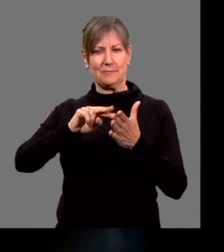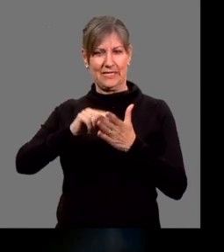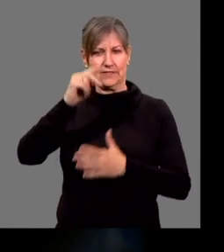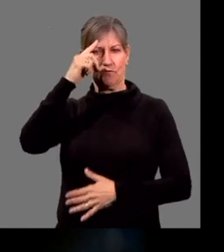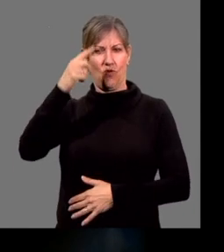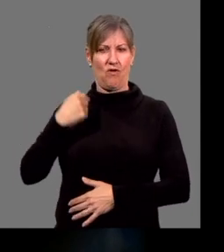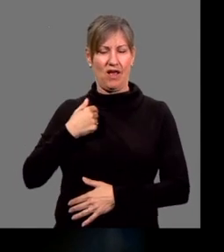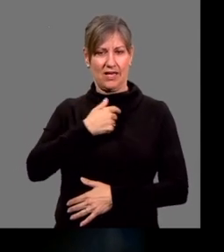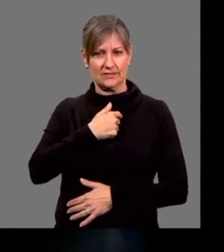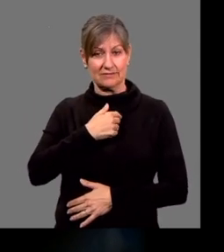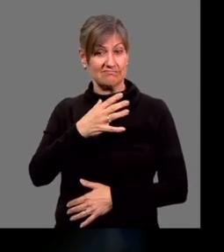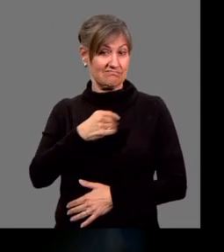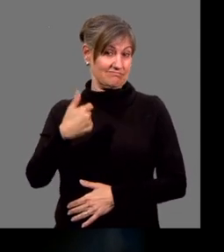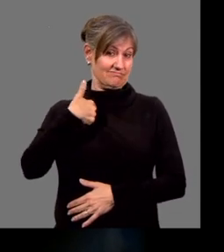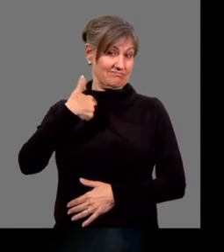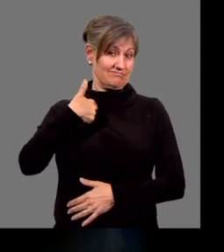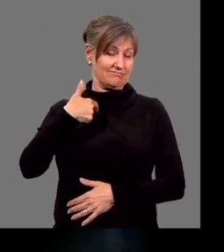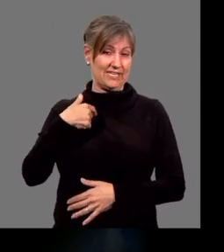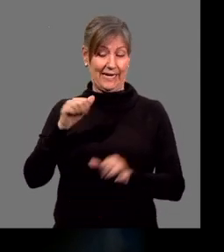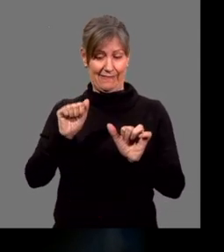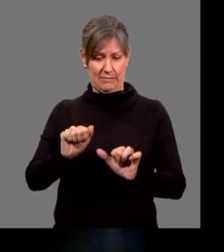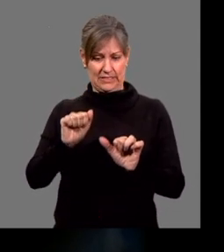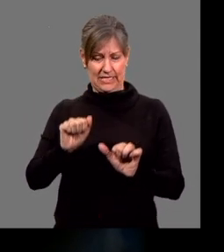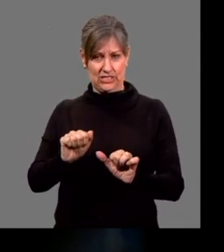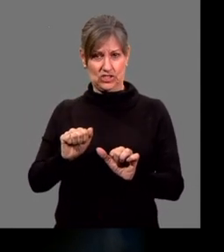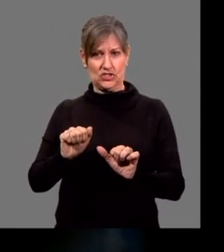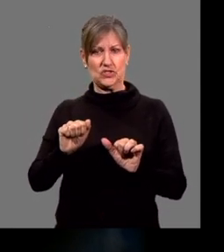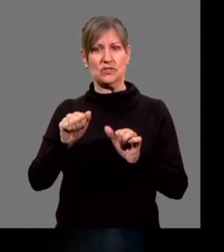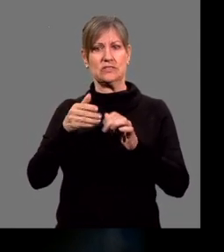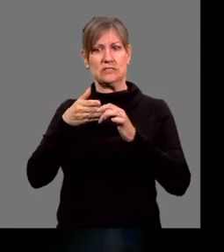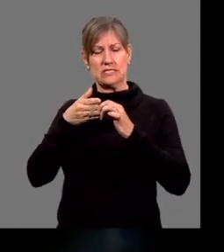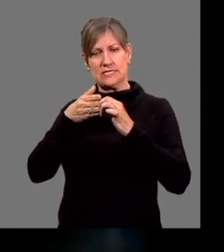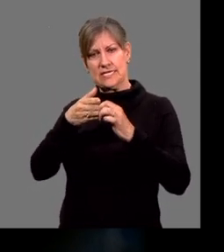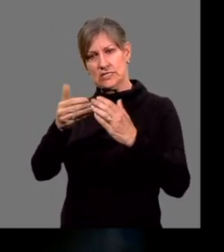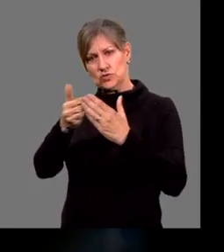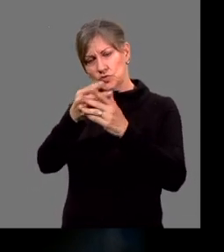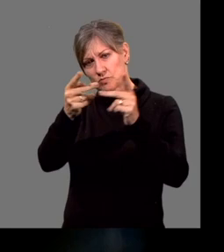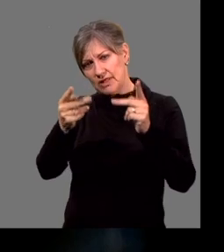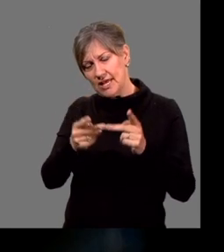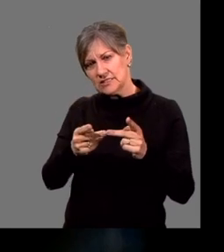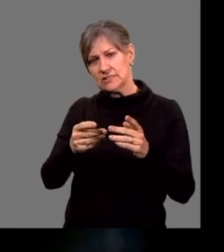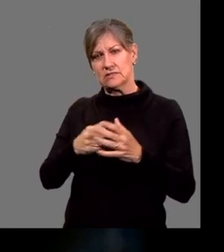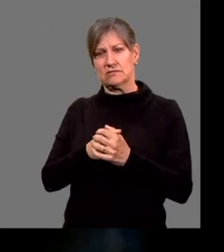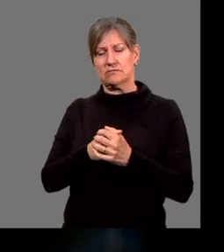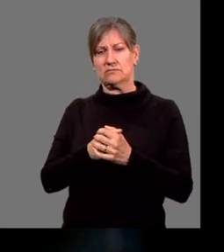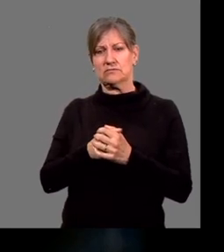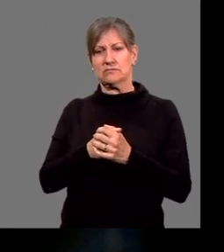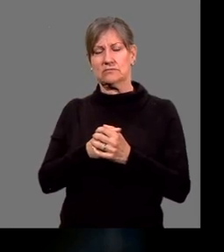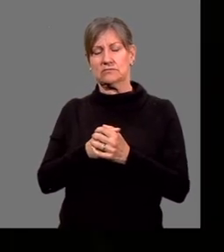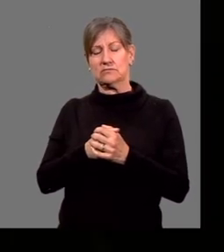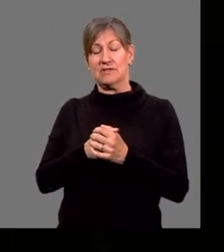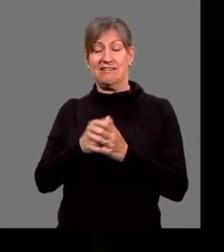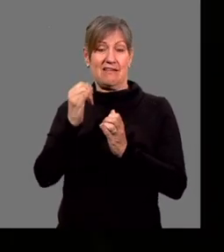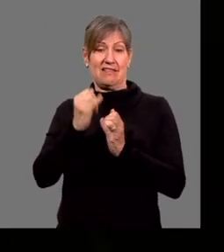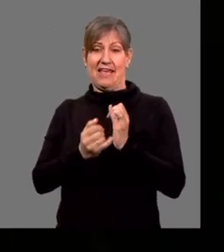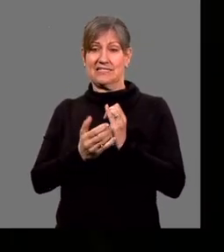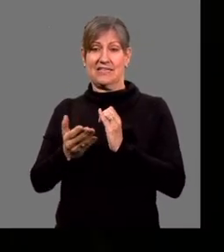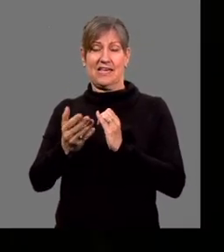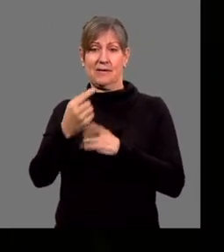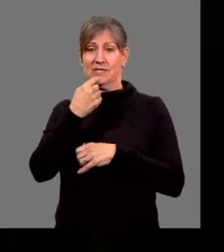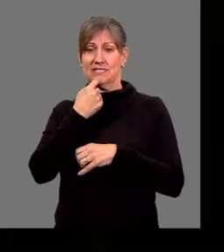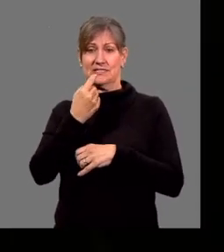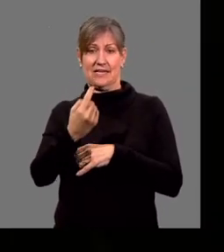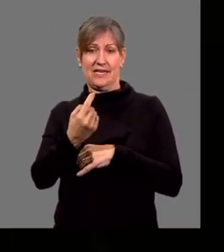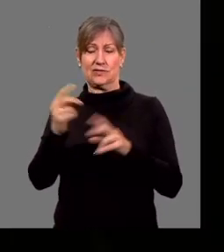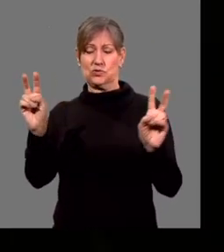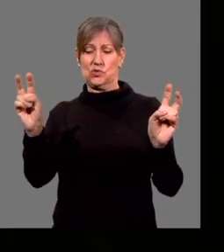to us and to me, and the potential that these things have to take us to new heights and to new areas in life. The last thing